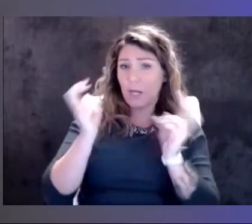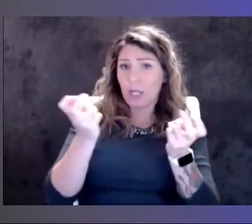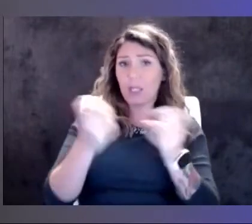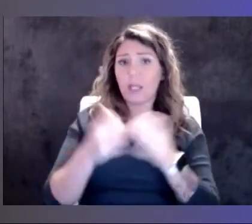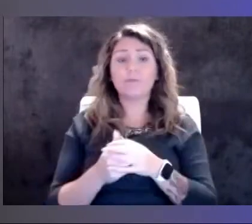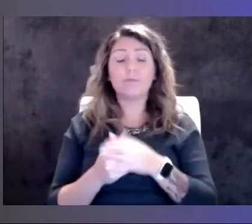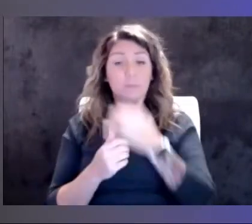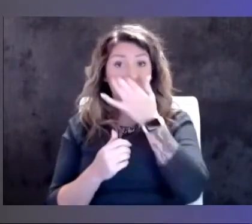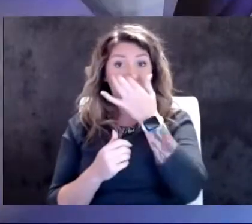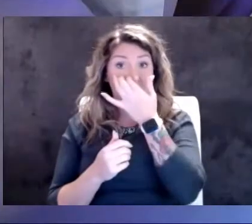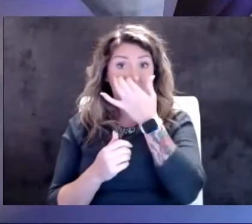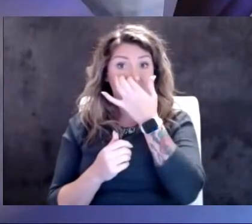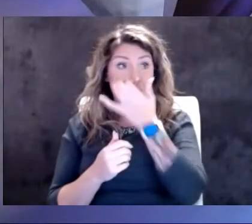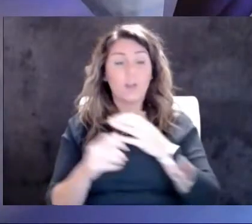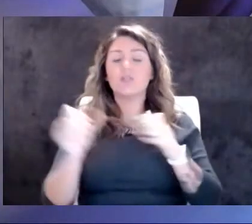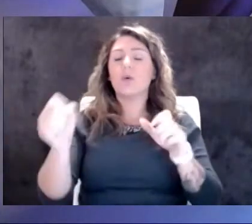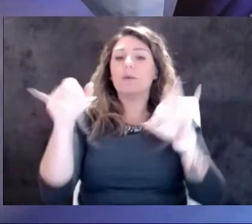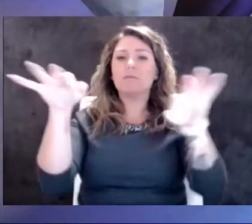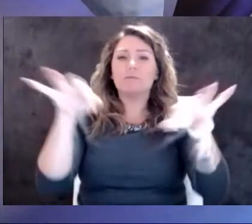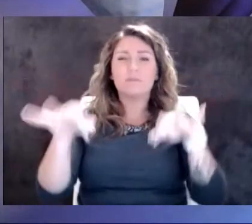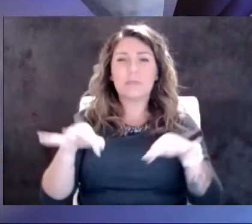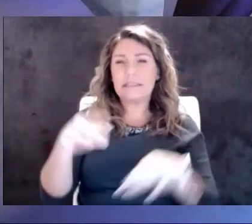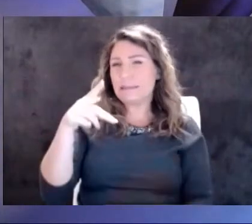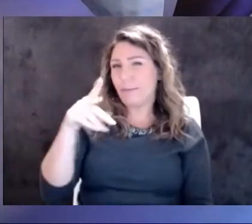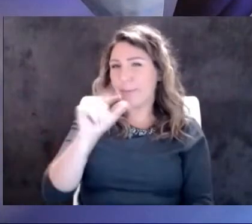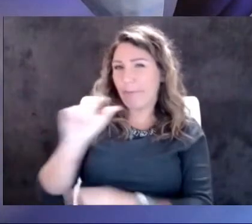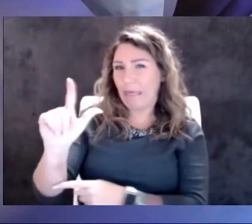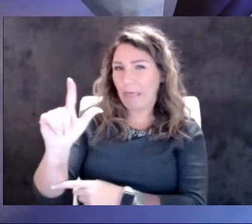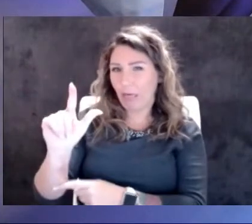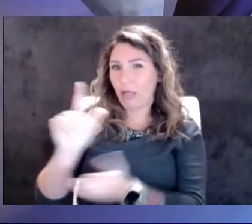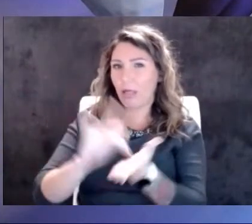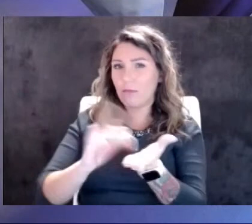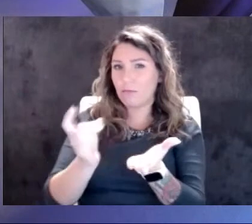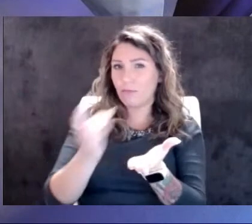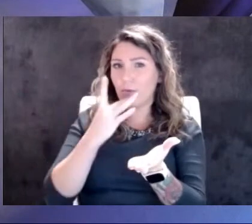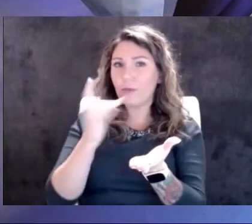So just to tell everybody, it's a pill that you take, just like you would take the